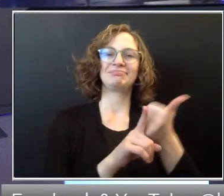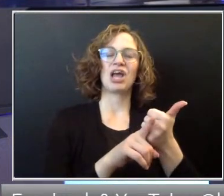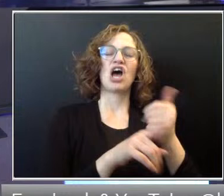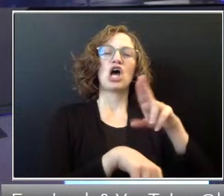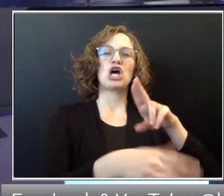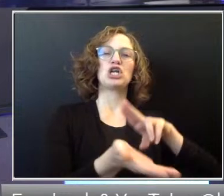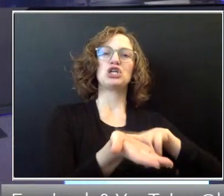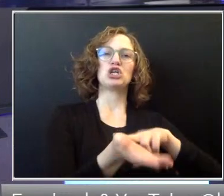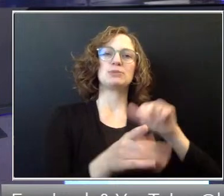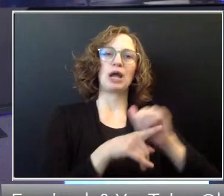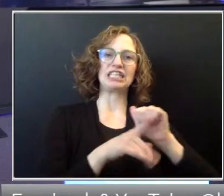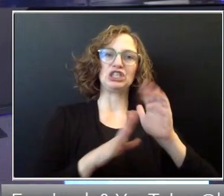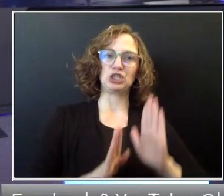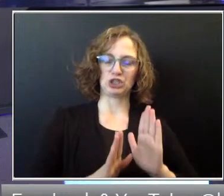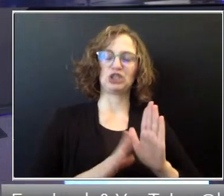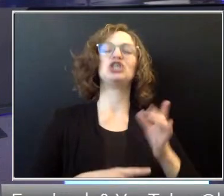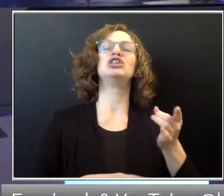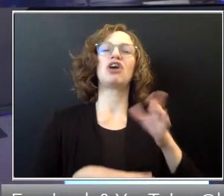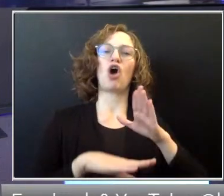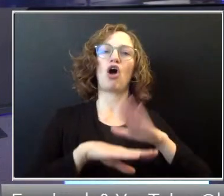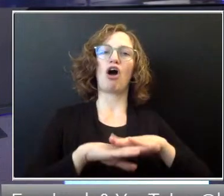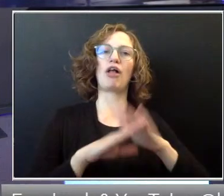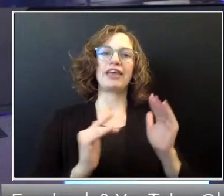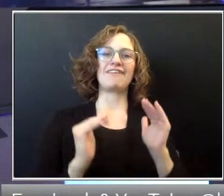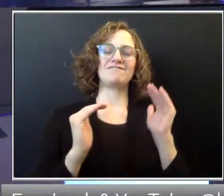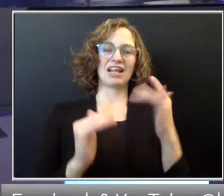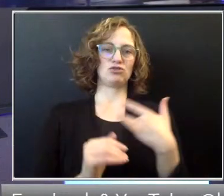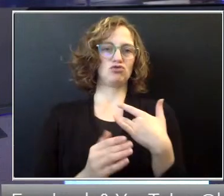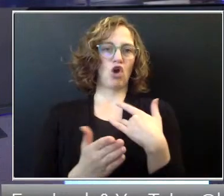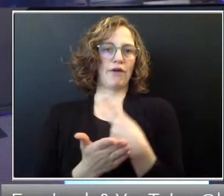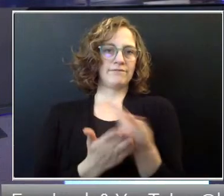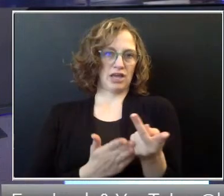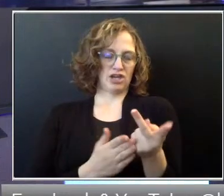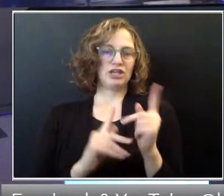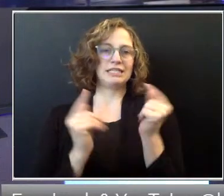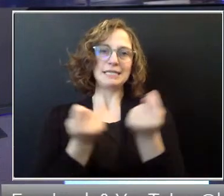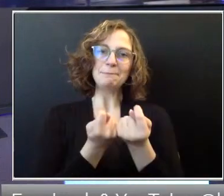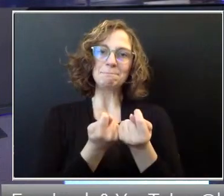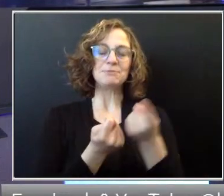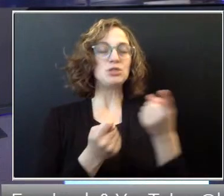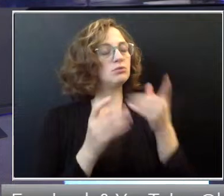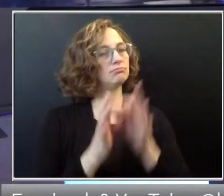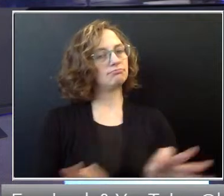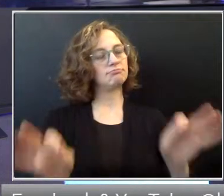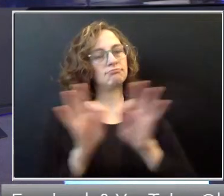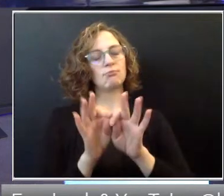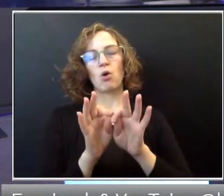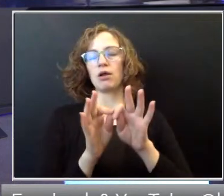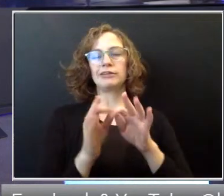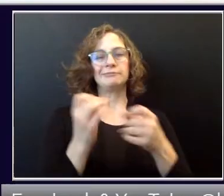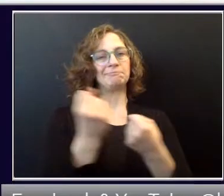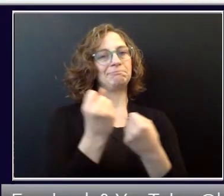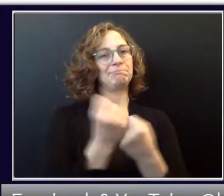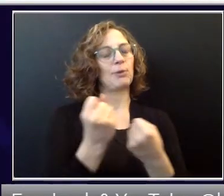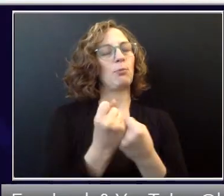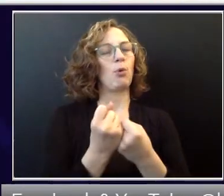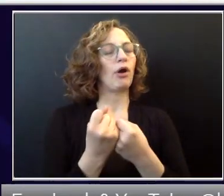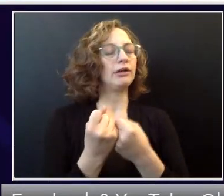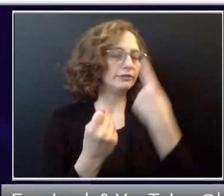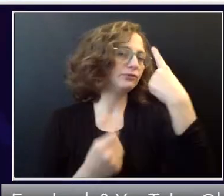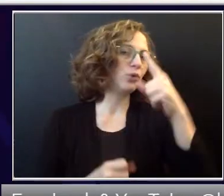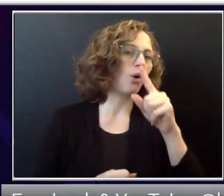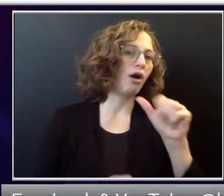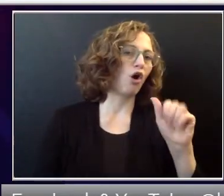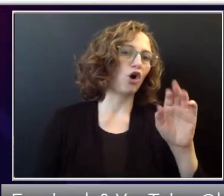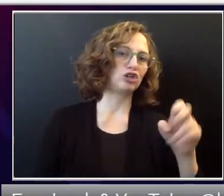team. She played a key role in Archie's treatment, recovery, and emotional support, which is critical to patient care. But I want to